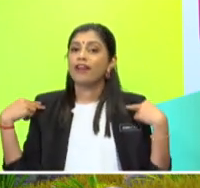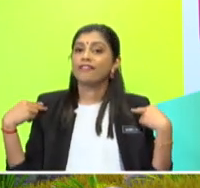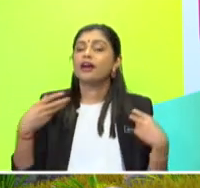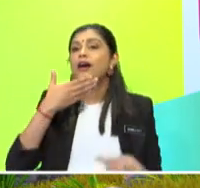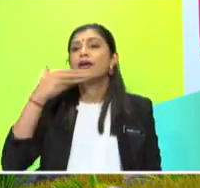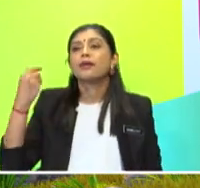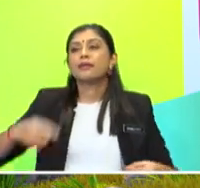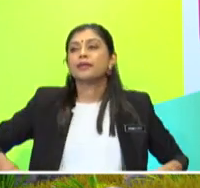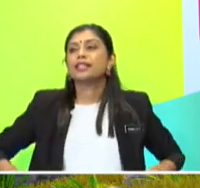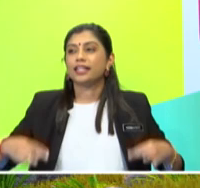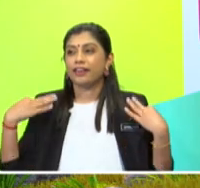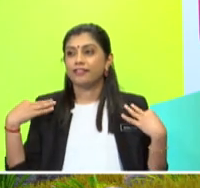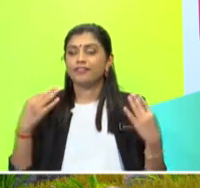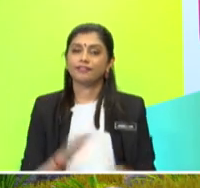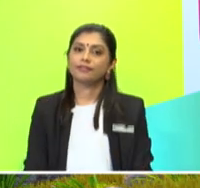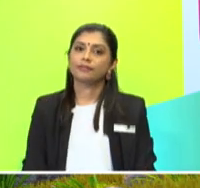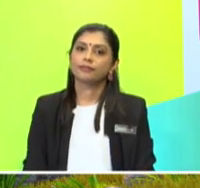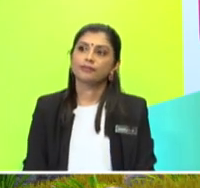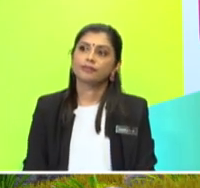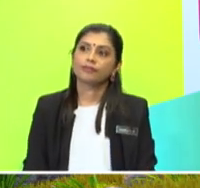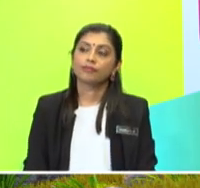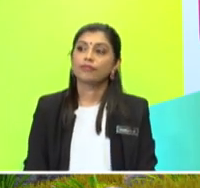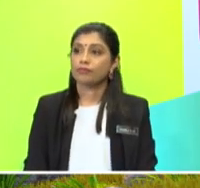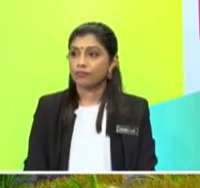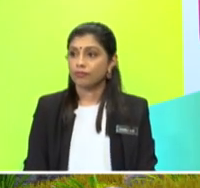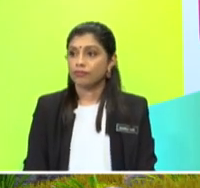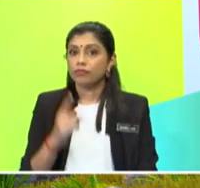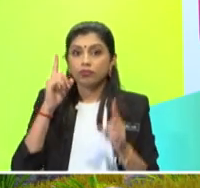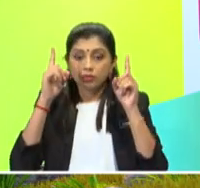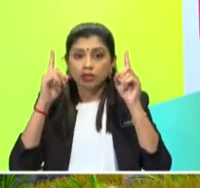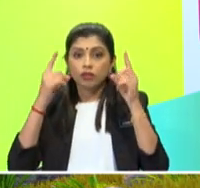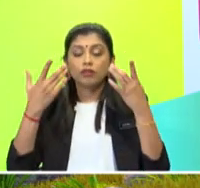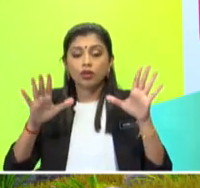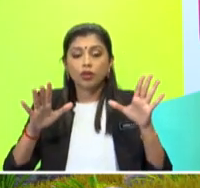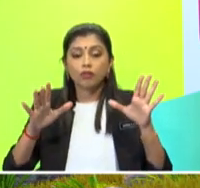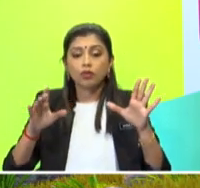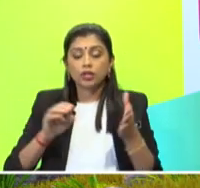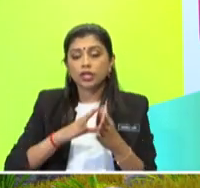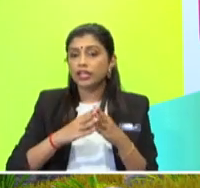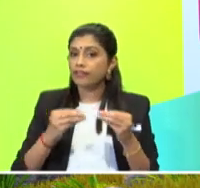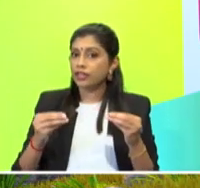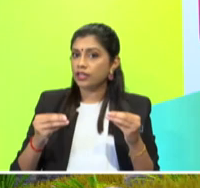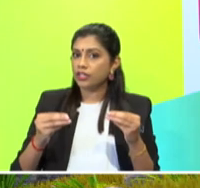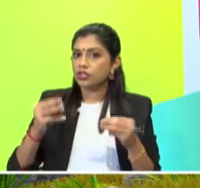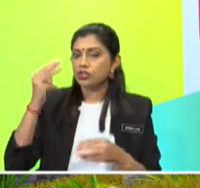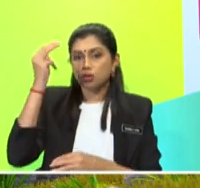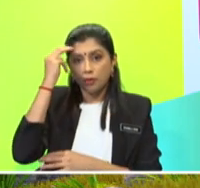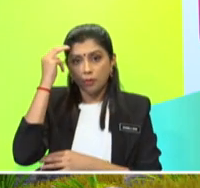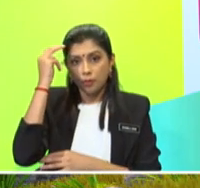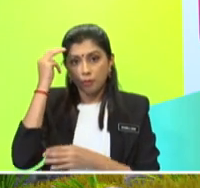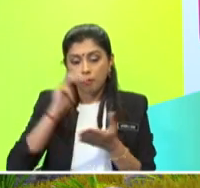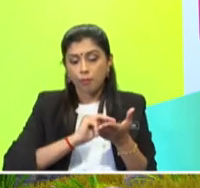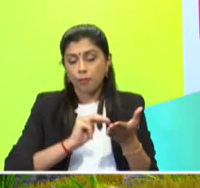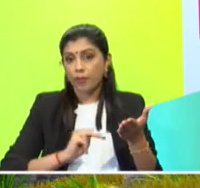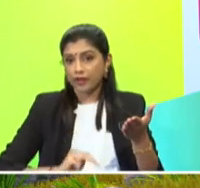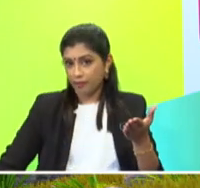having said that, you have already completed your mind mapping before you draft your first